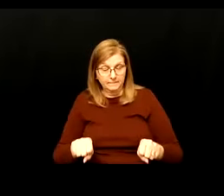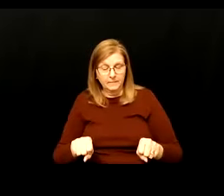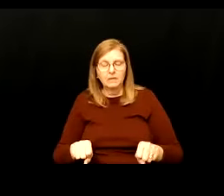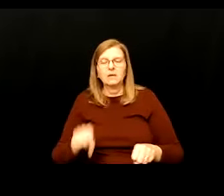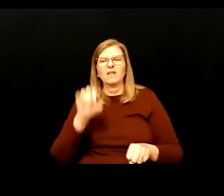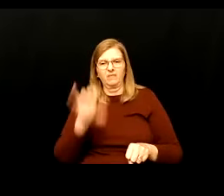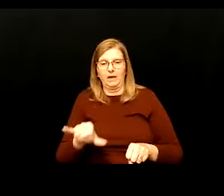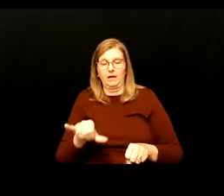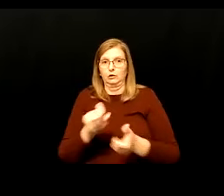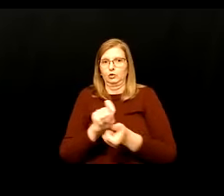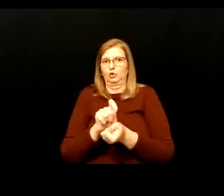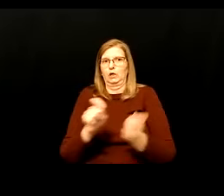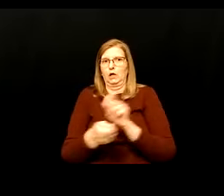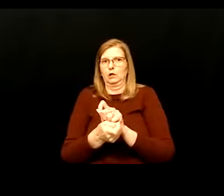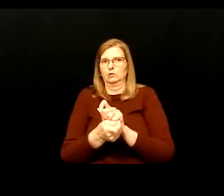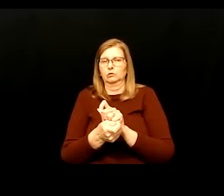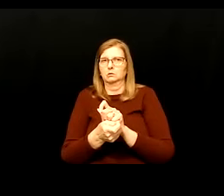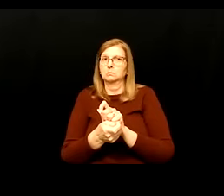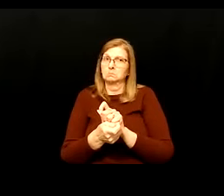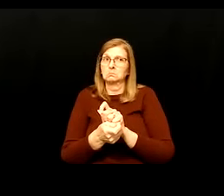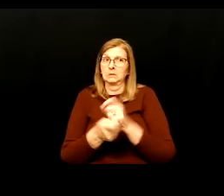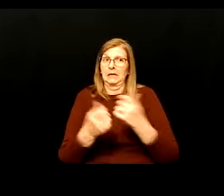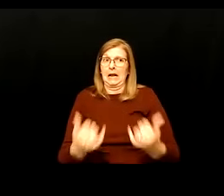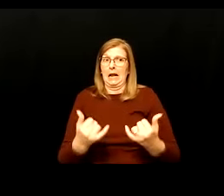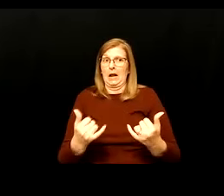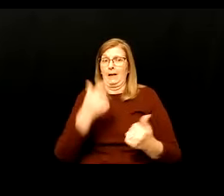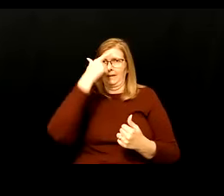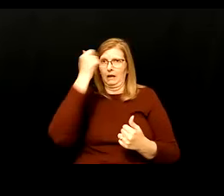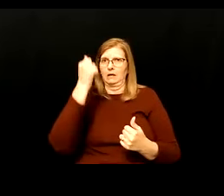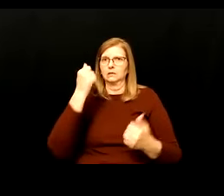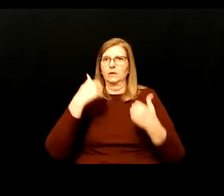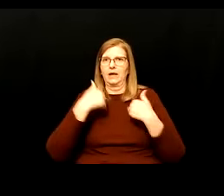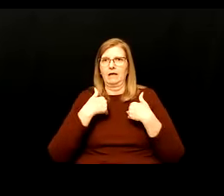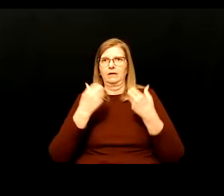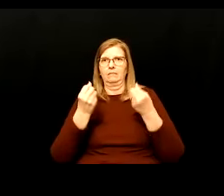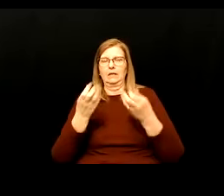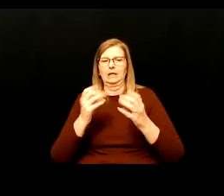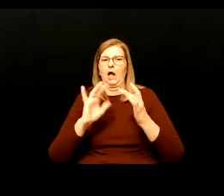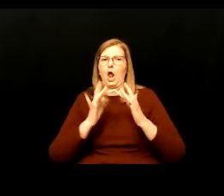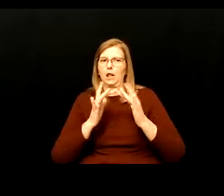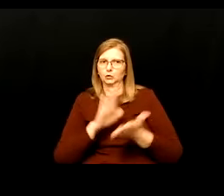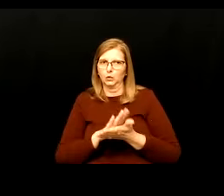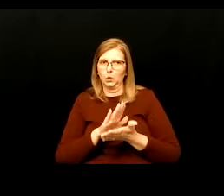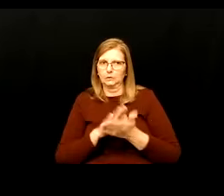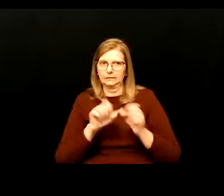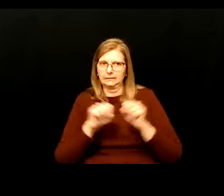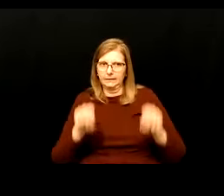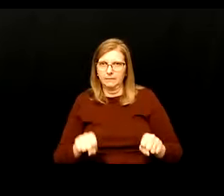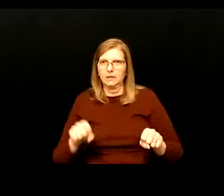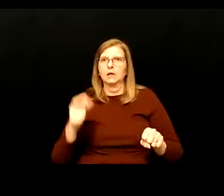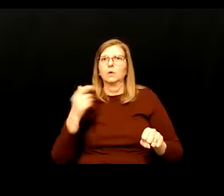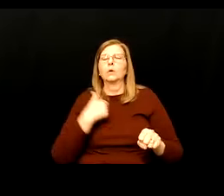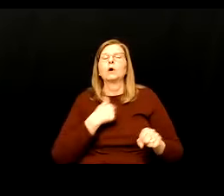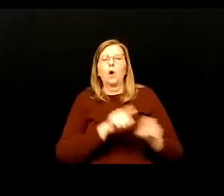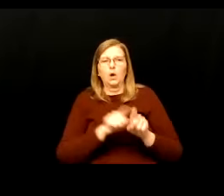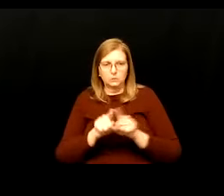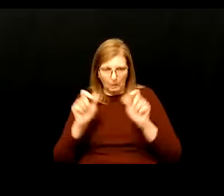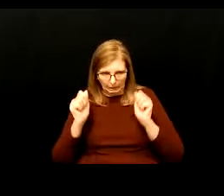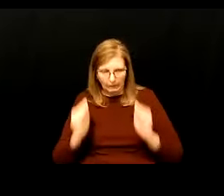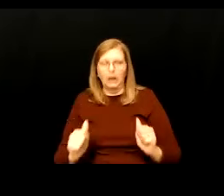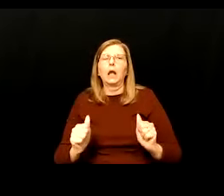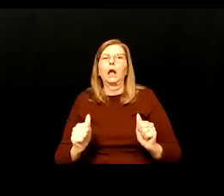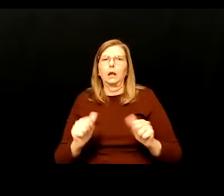has changed a lot now because we have a lot of online school systems that we are also able